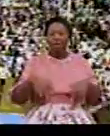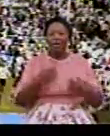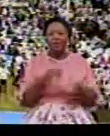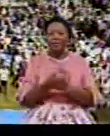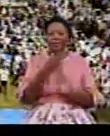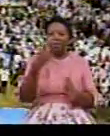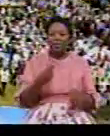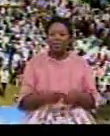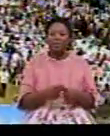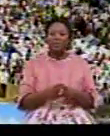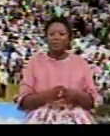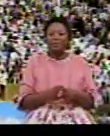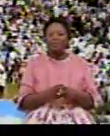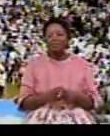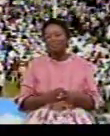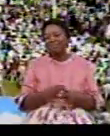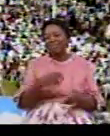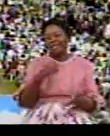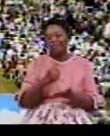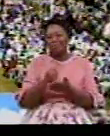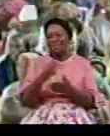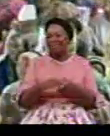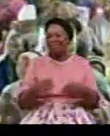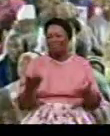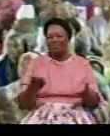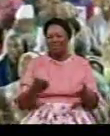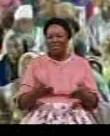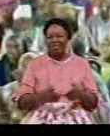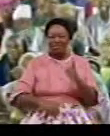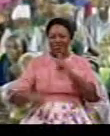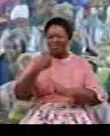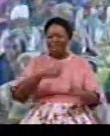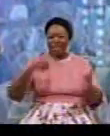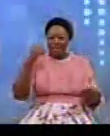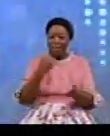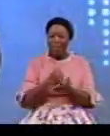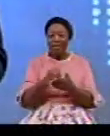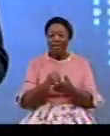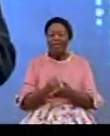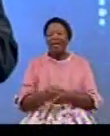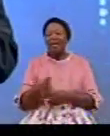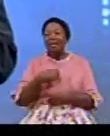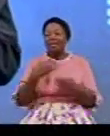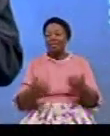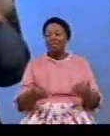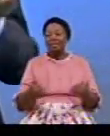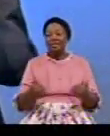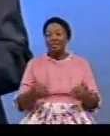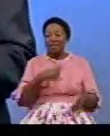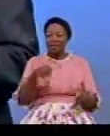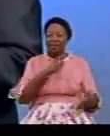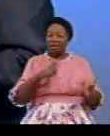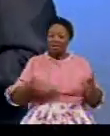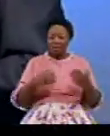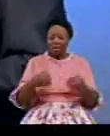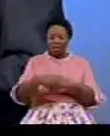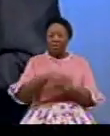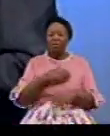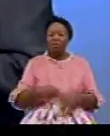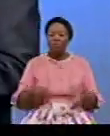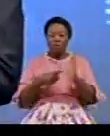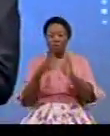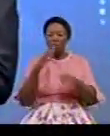white as snow. You'll become whiter than snow. Somebody shout amen. Look at that.